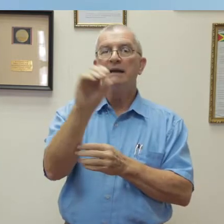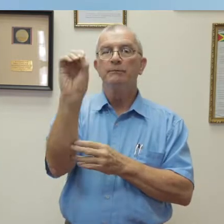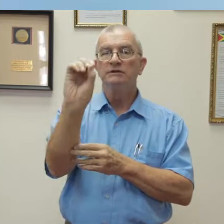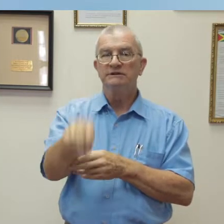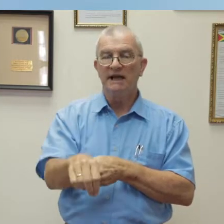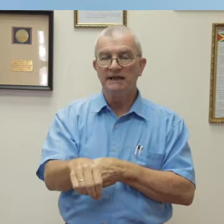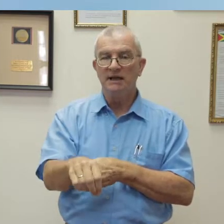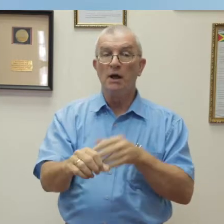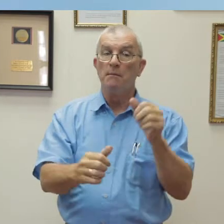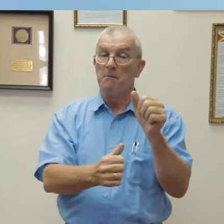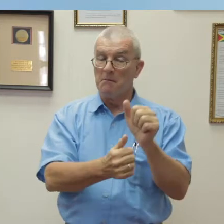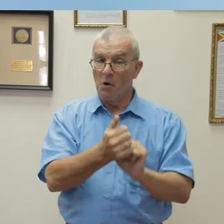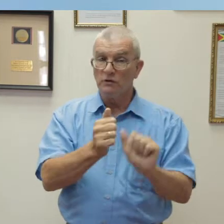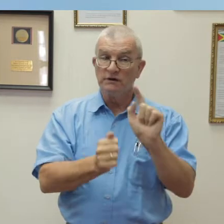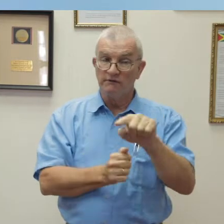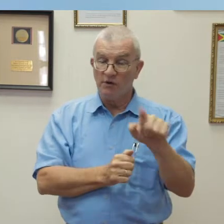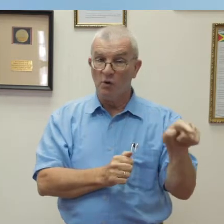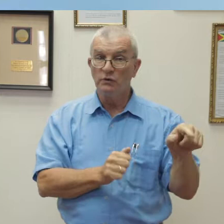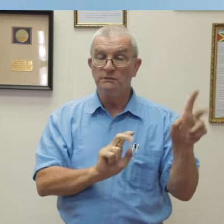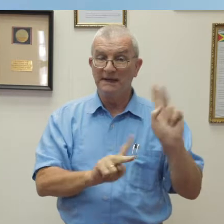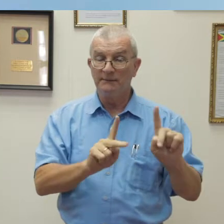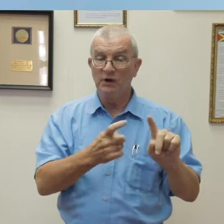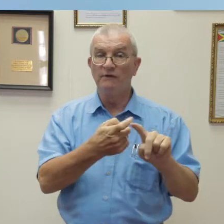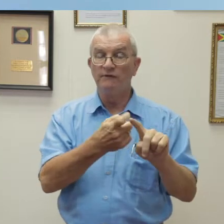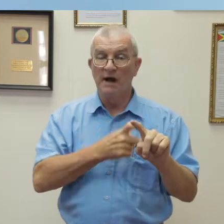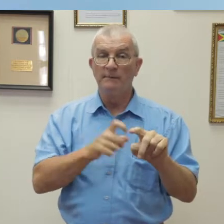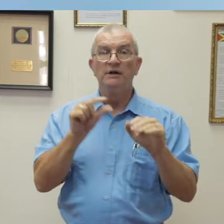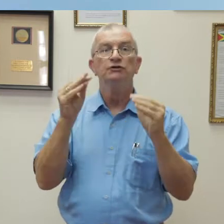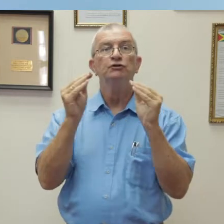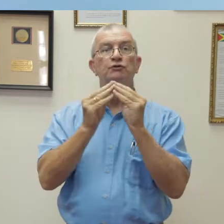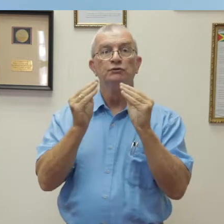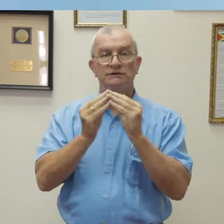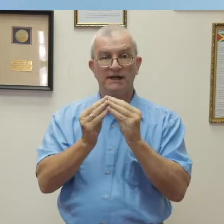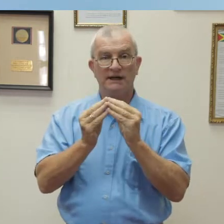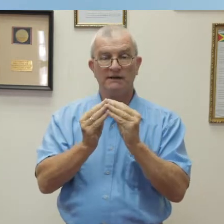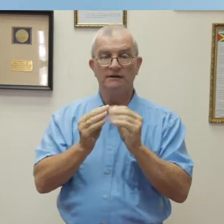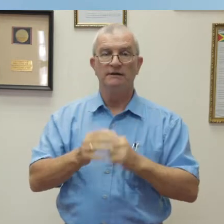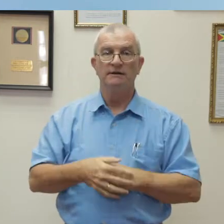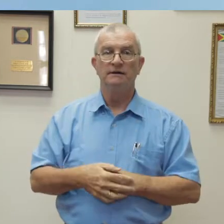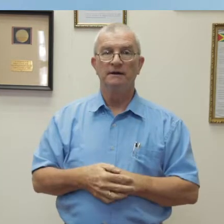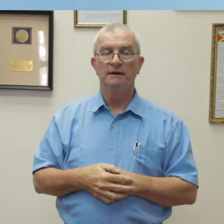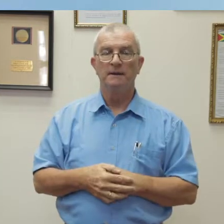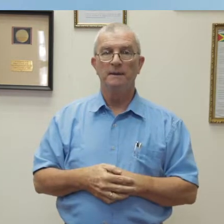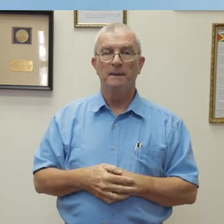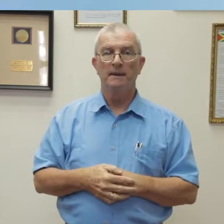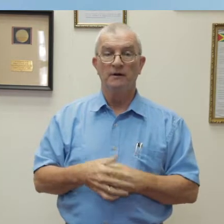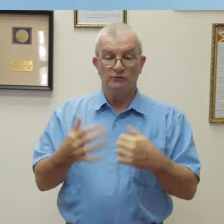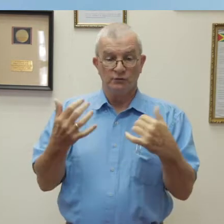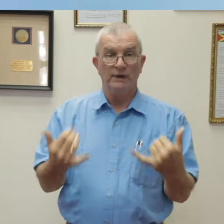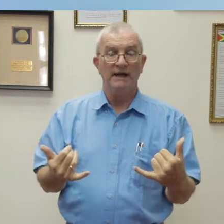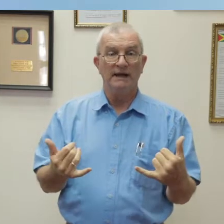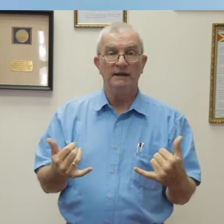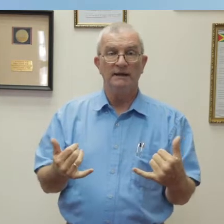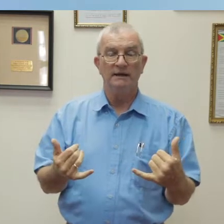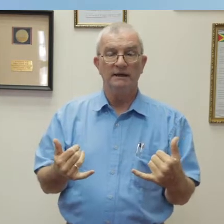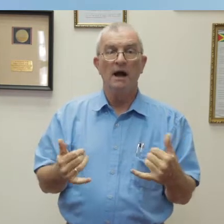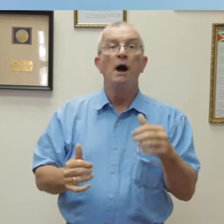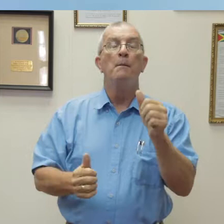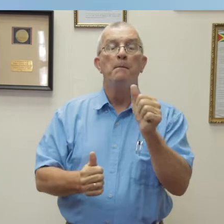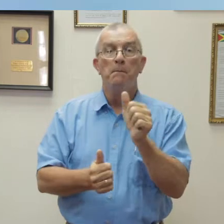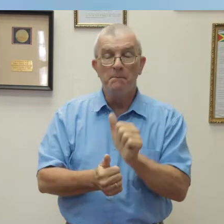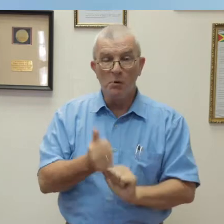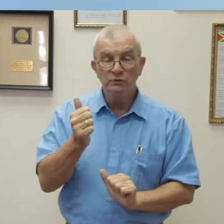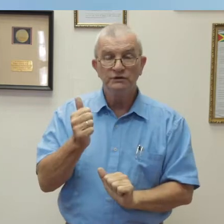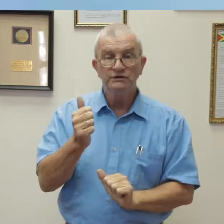those cases coming from Georgetown. To date, most of those who